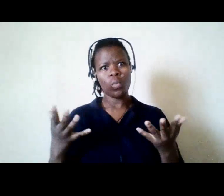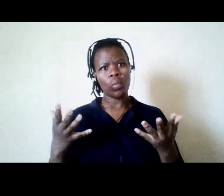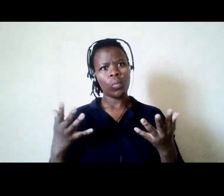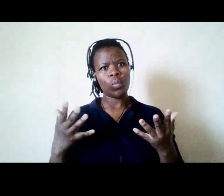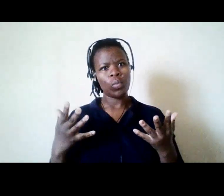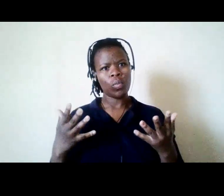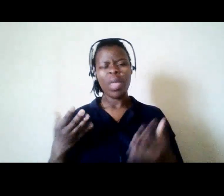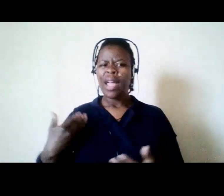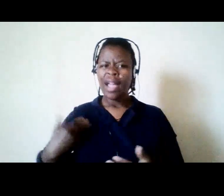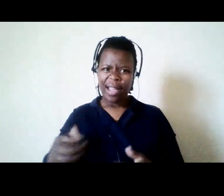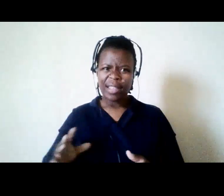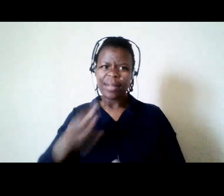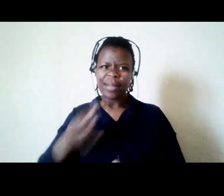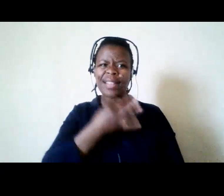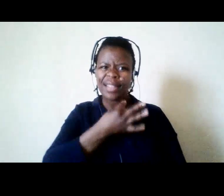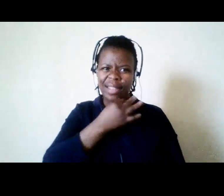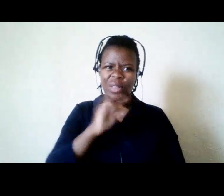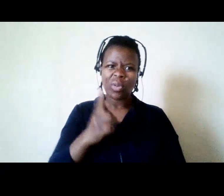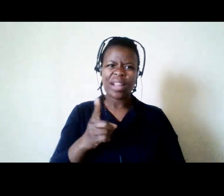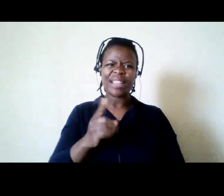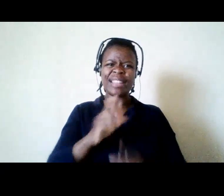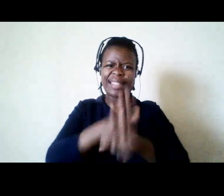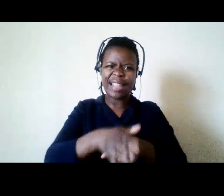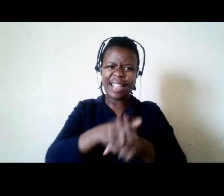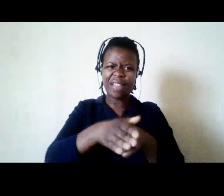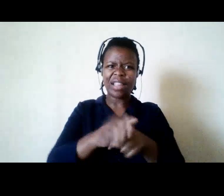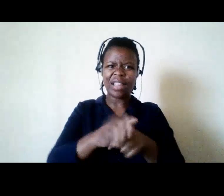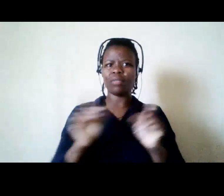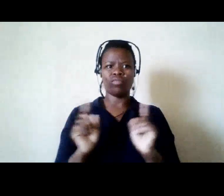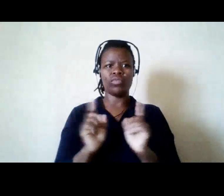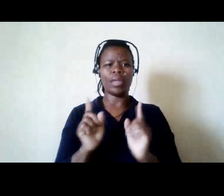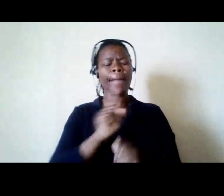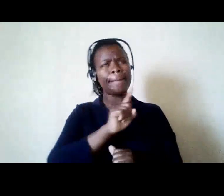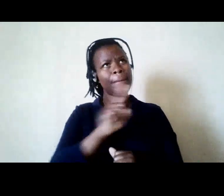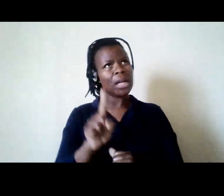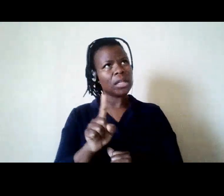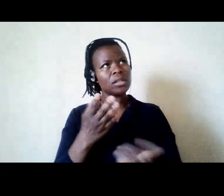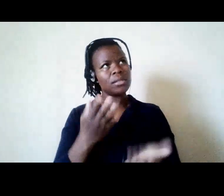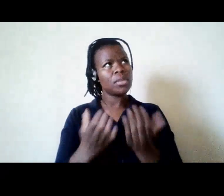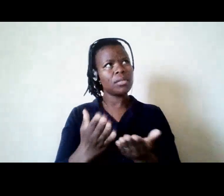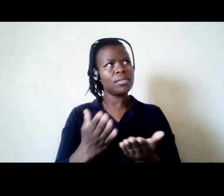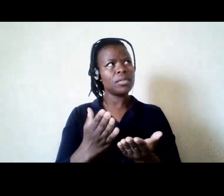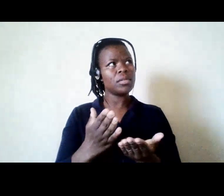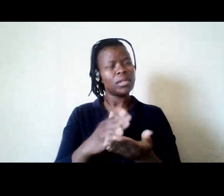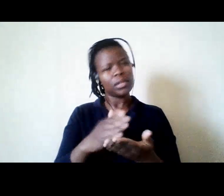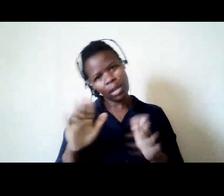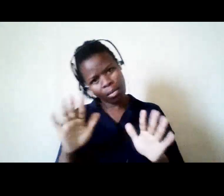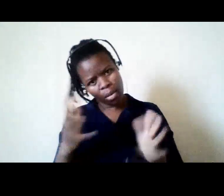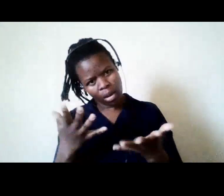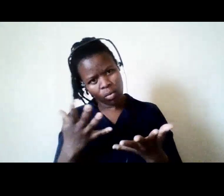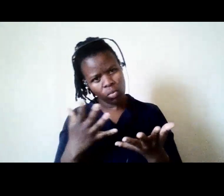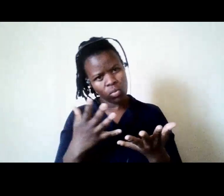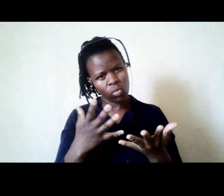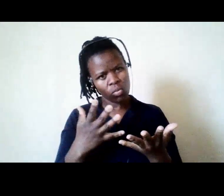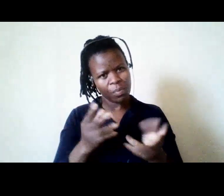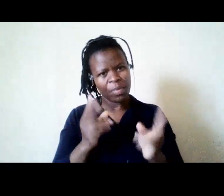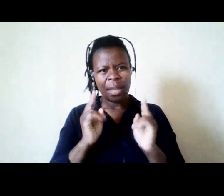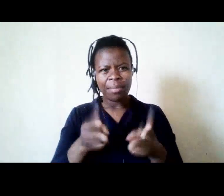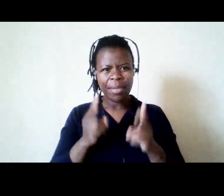say the slavery era, but it's sort of, it goes back to that way we put people in